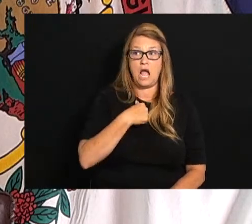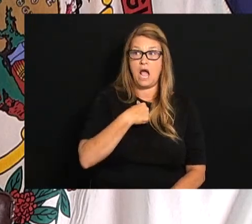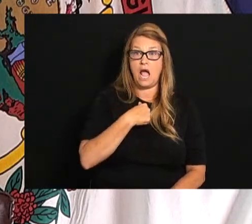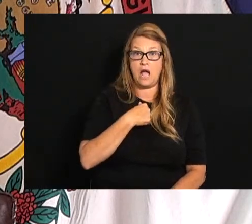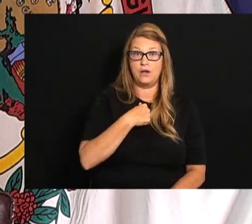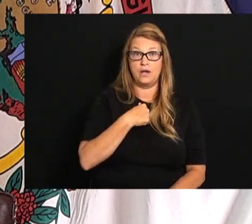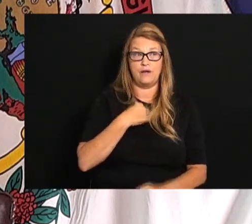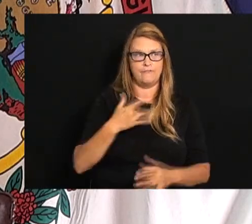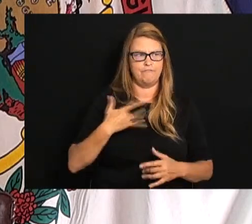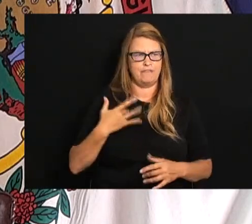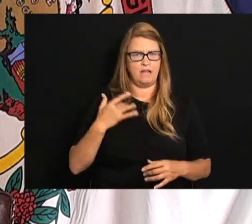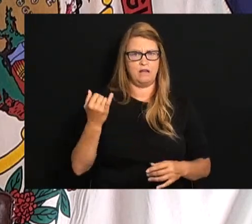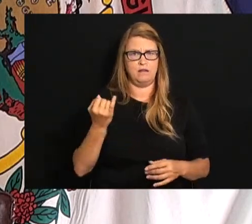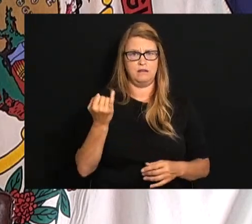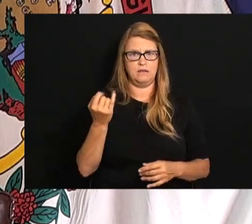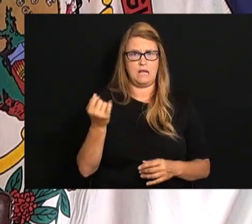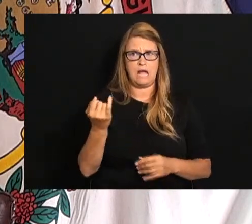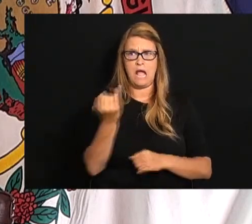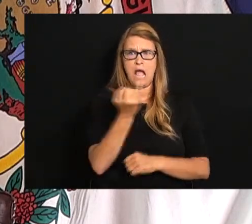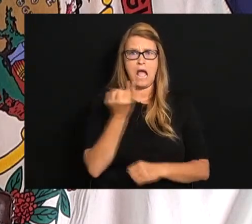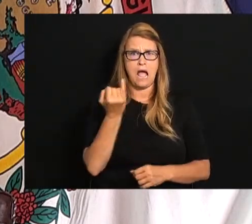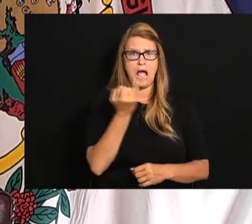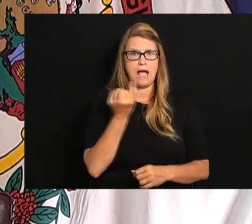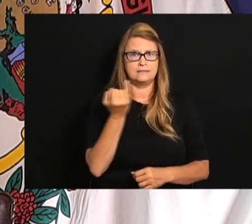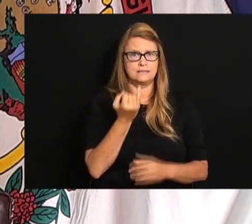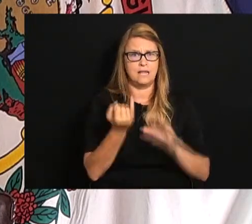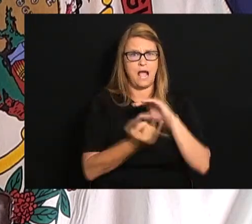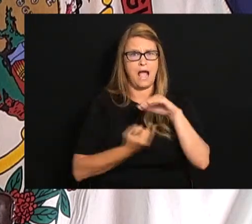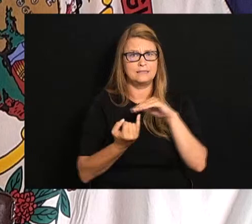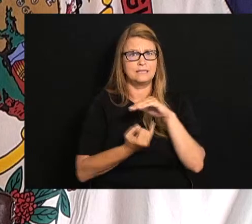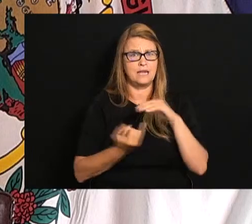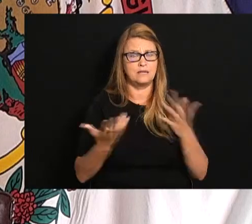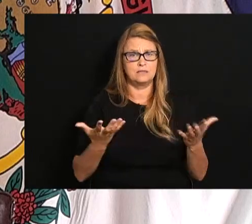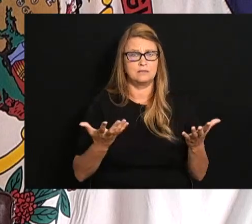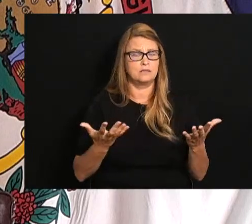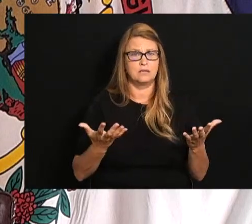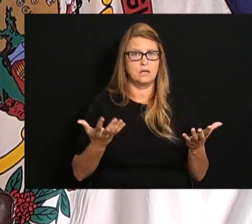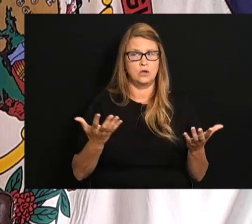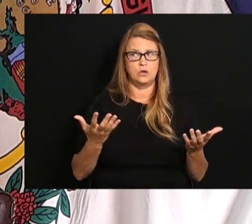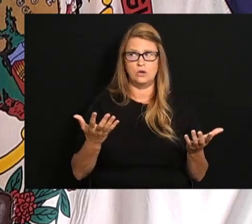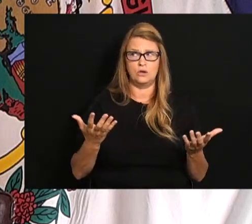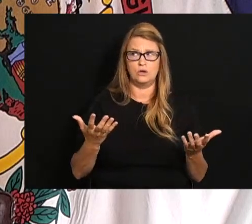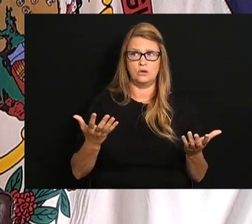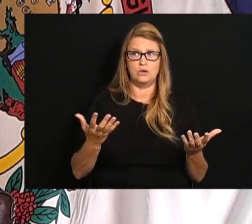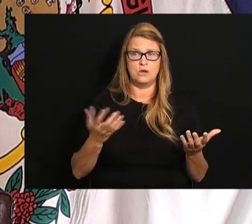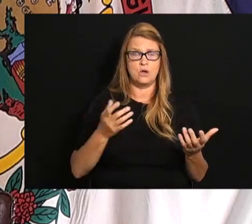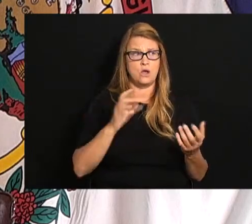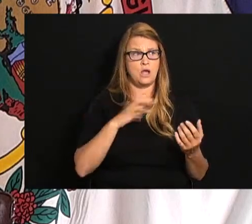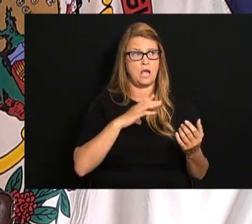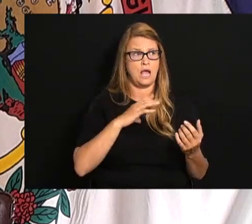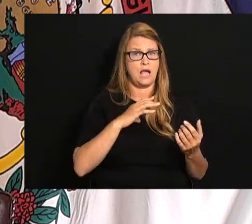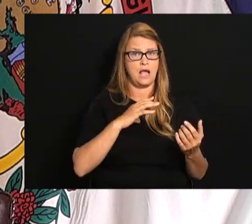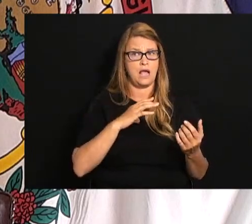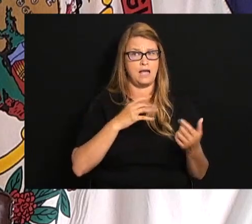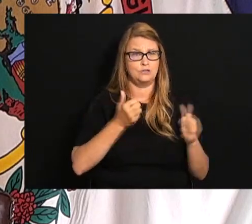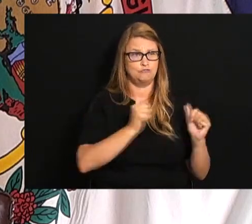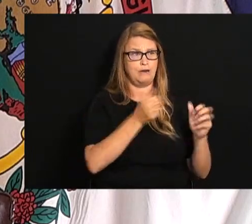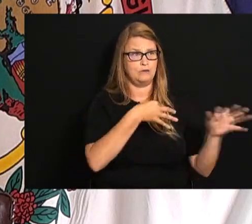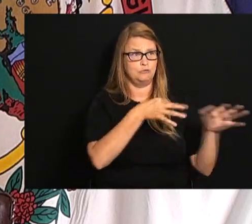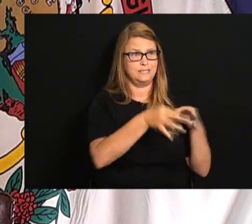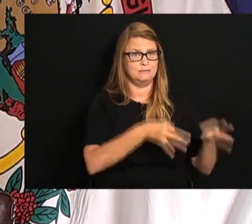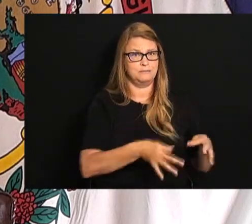on an island. Well, I don't think, and I've tried to explain that as point blank as I can